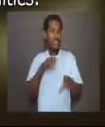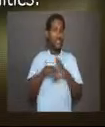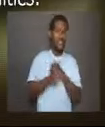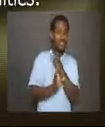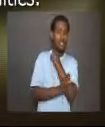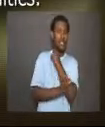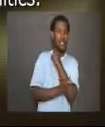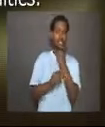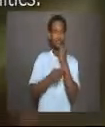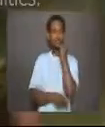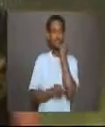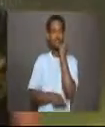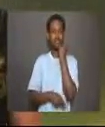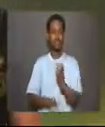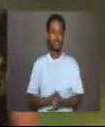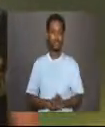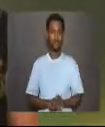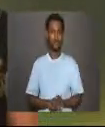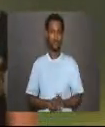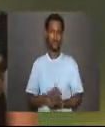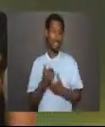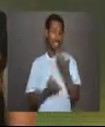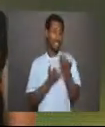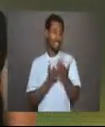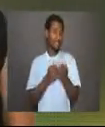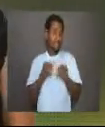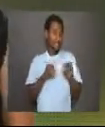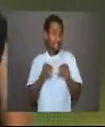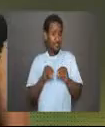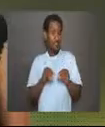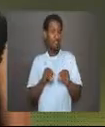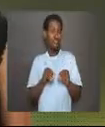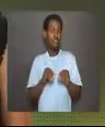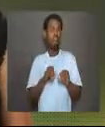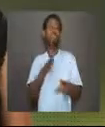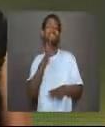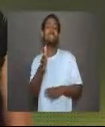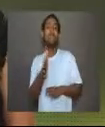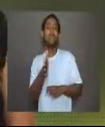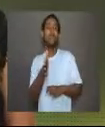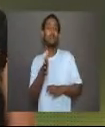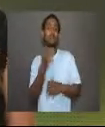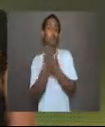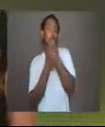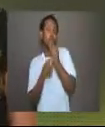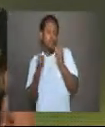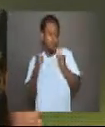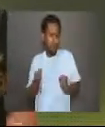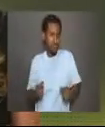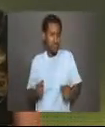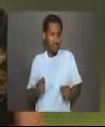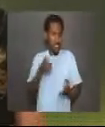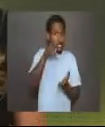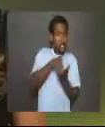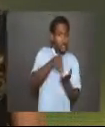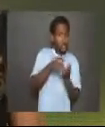the country's politics. This participation is not only possible in cities or